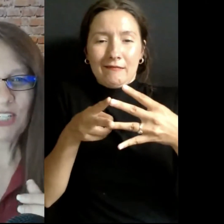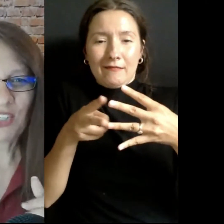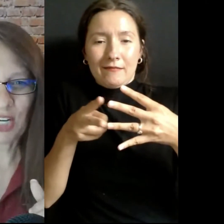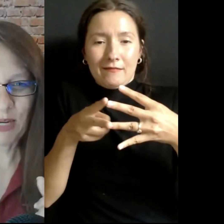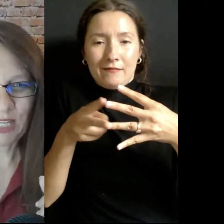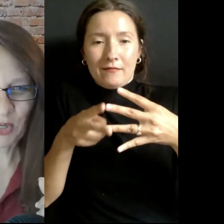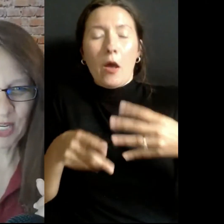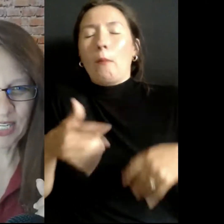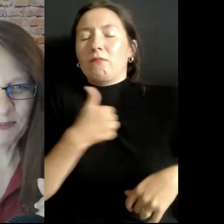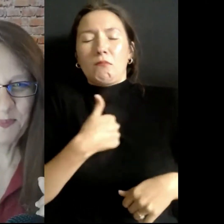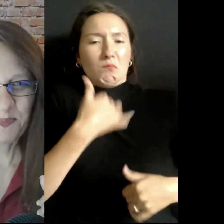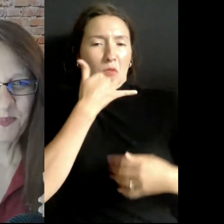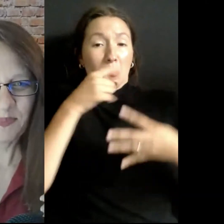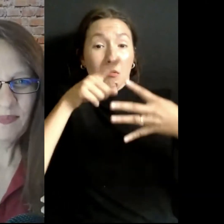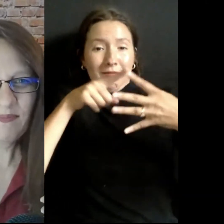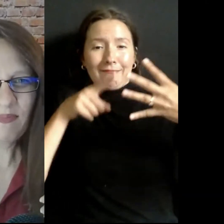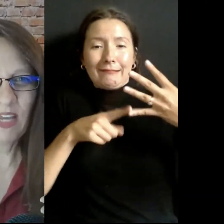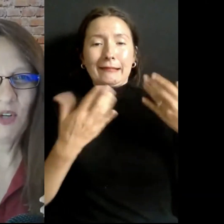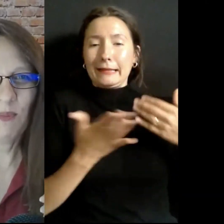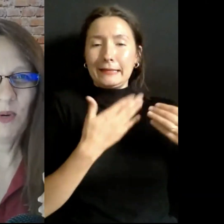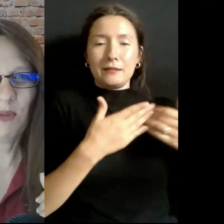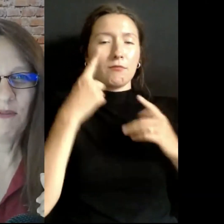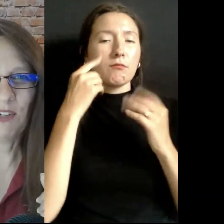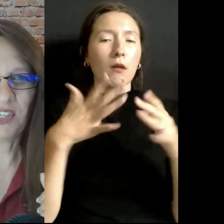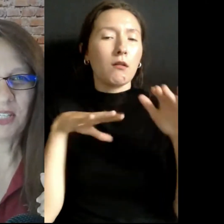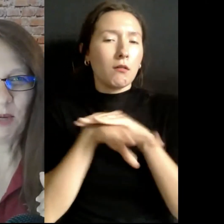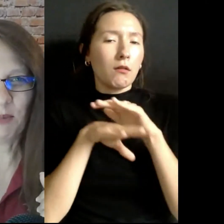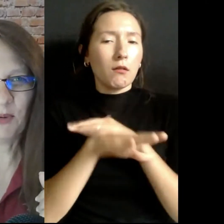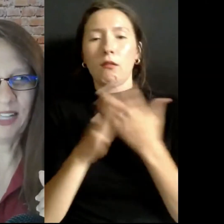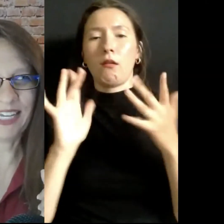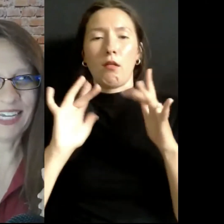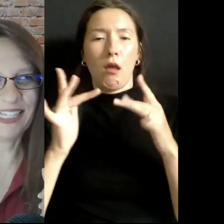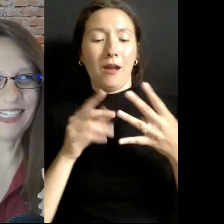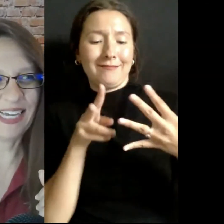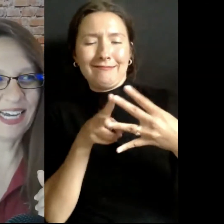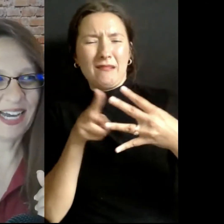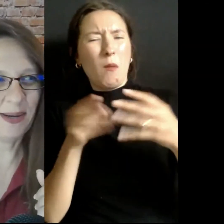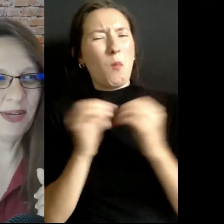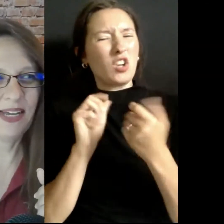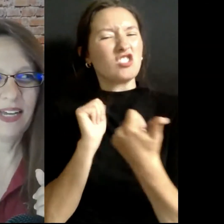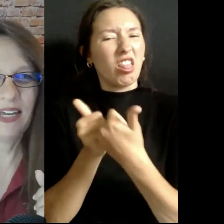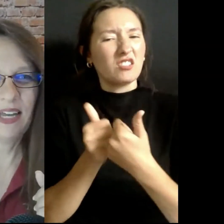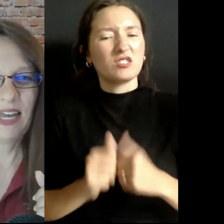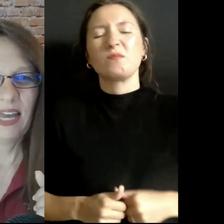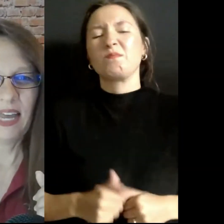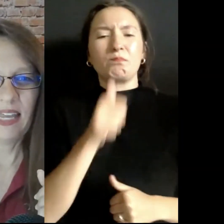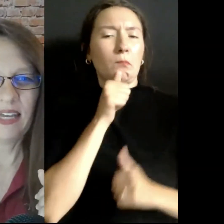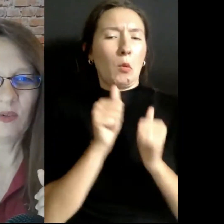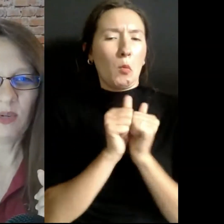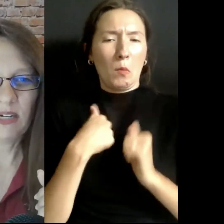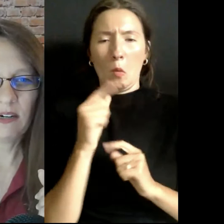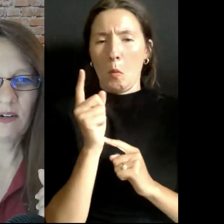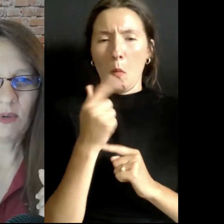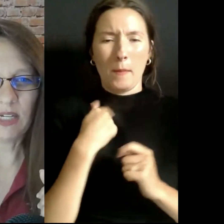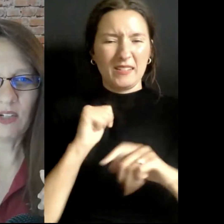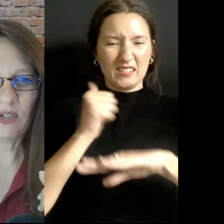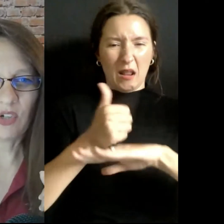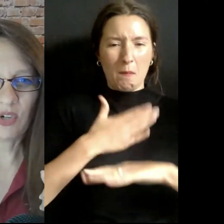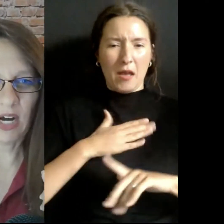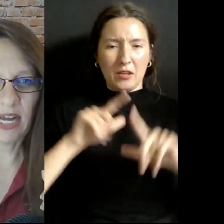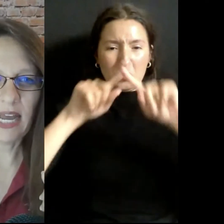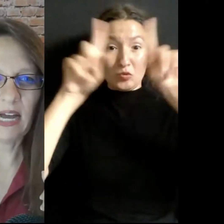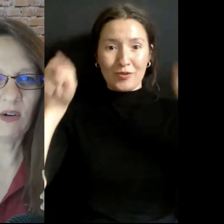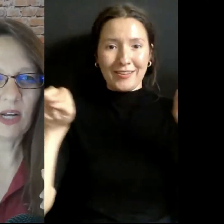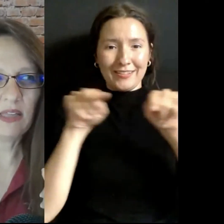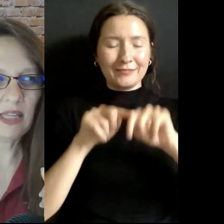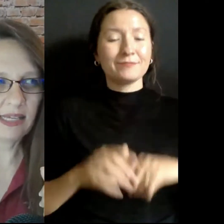going to share my screen, if you'll bear with me for just a moment while I get it set up. And we are going to